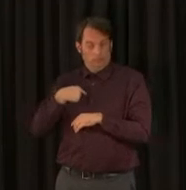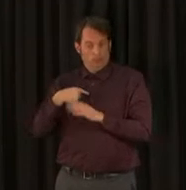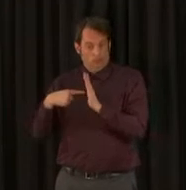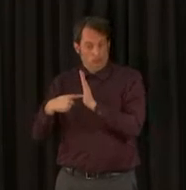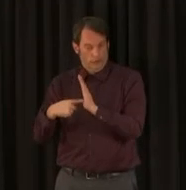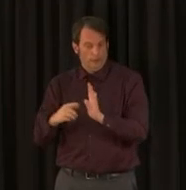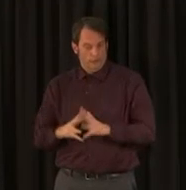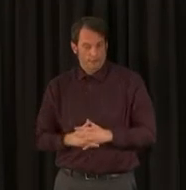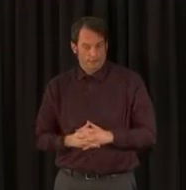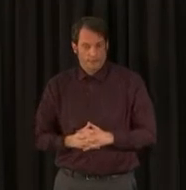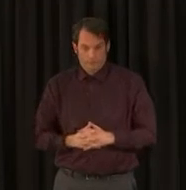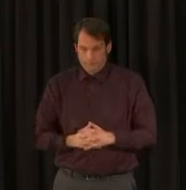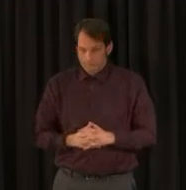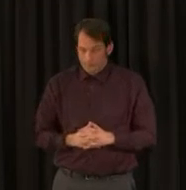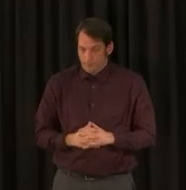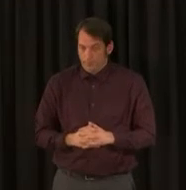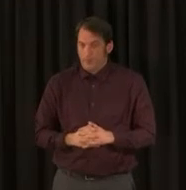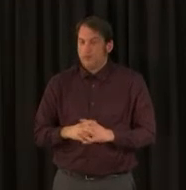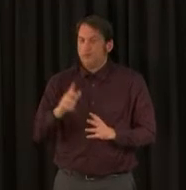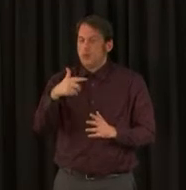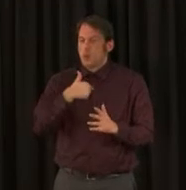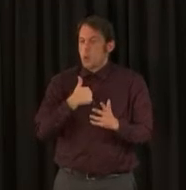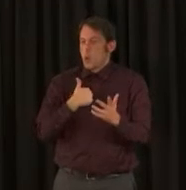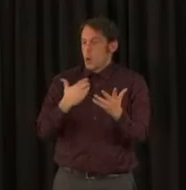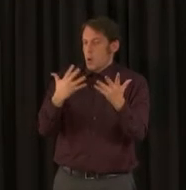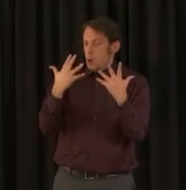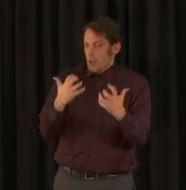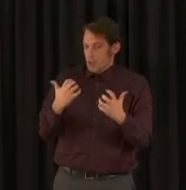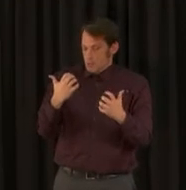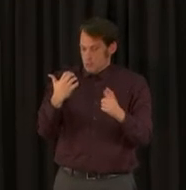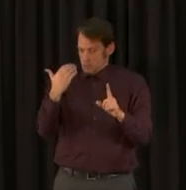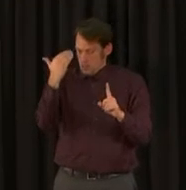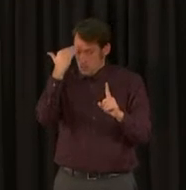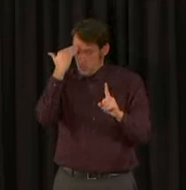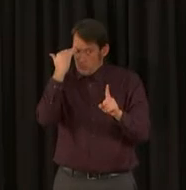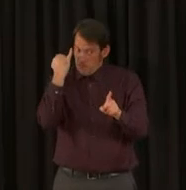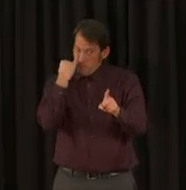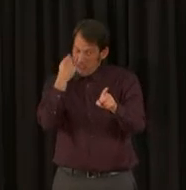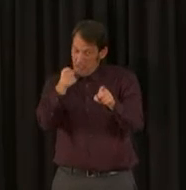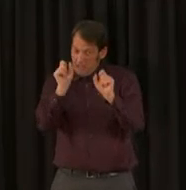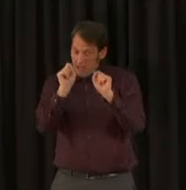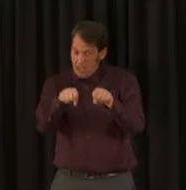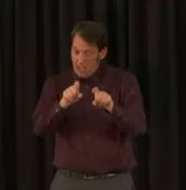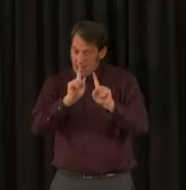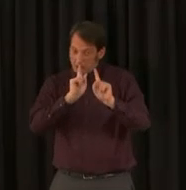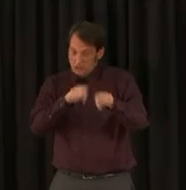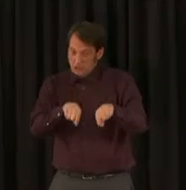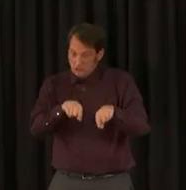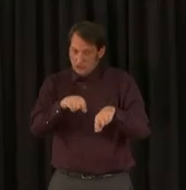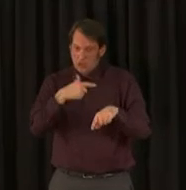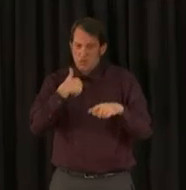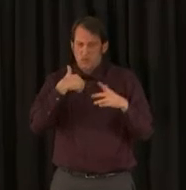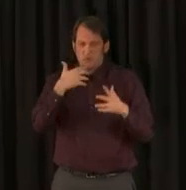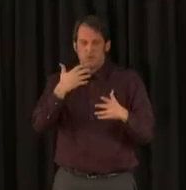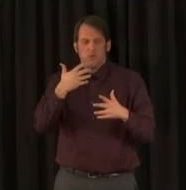the entire picture and the assistance in the federal government. We did get EIDL assistance.